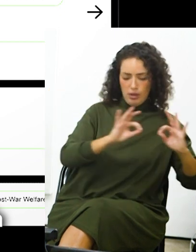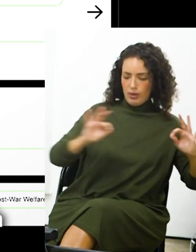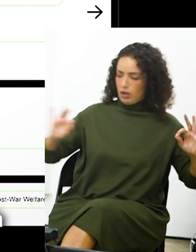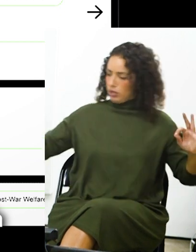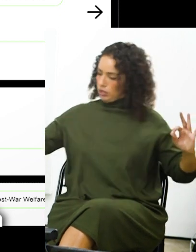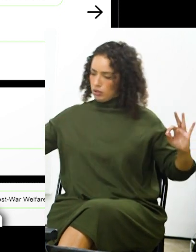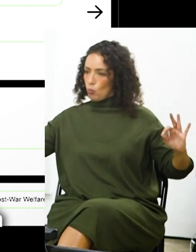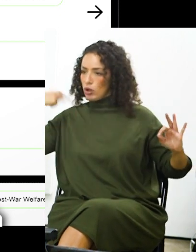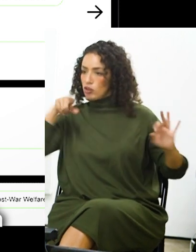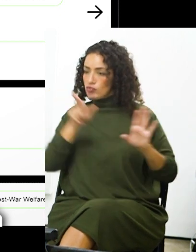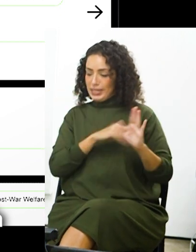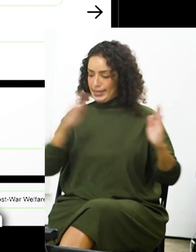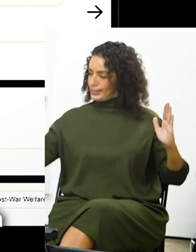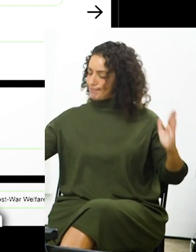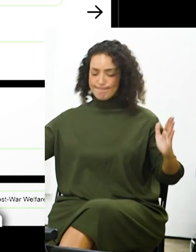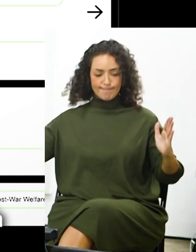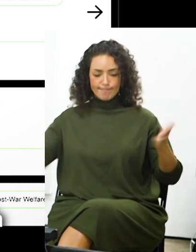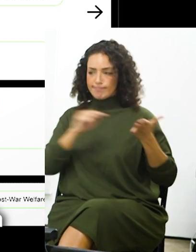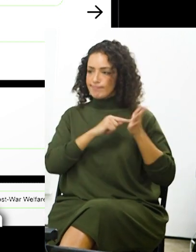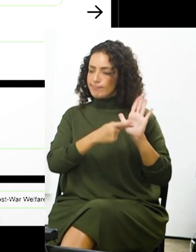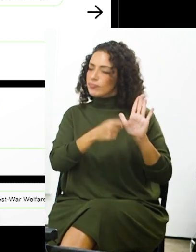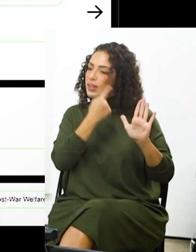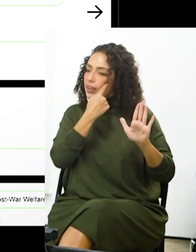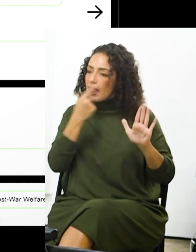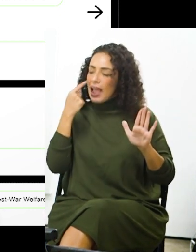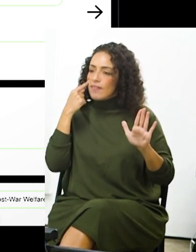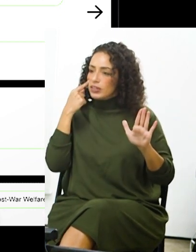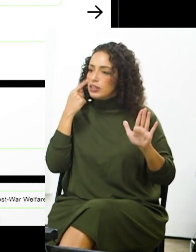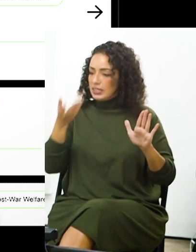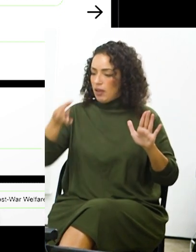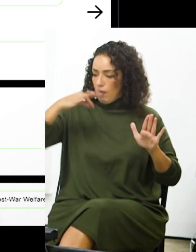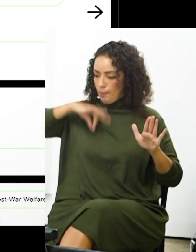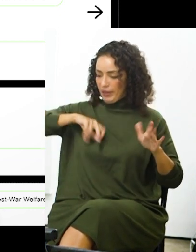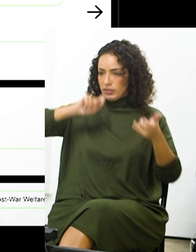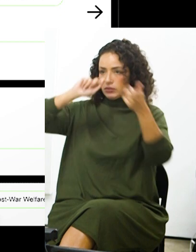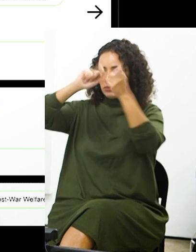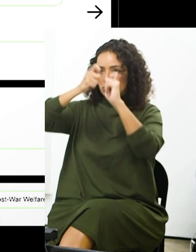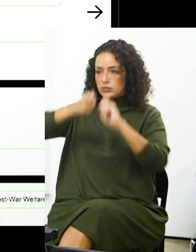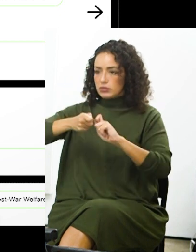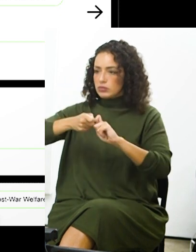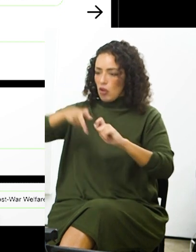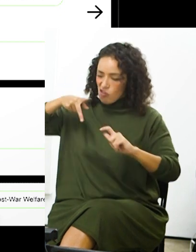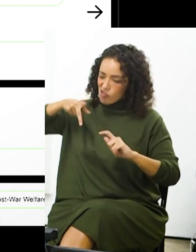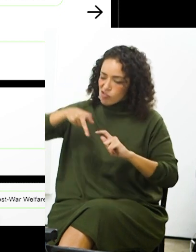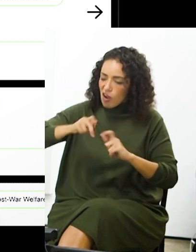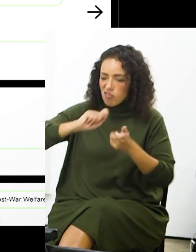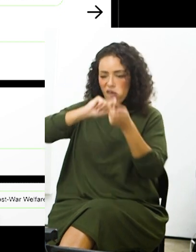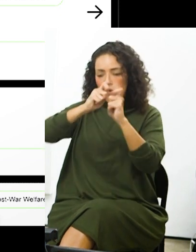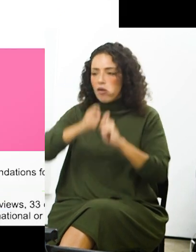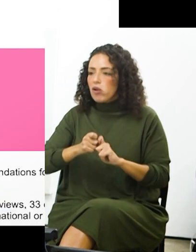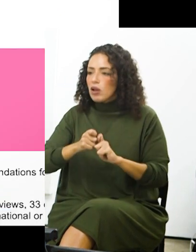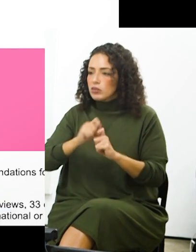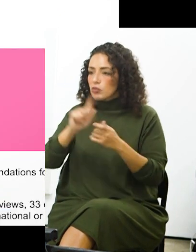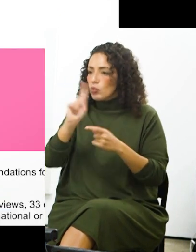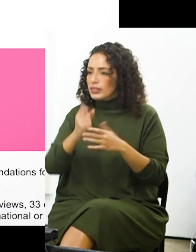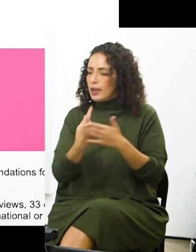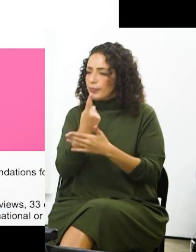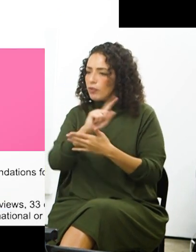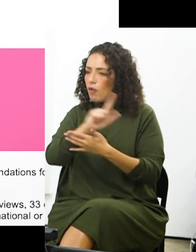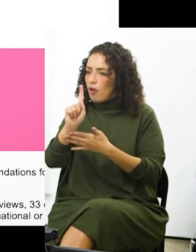last 100 years, collating evidence that's shown the way in which welfare reform and welfare state violence has led to the harm and the deaths of disabled people.